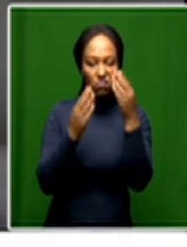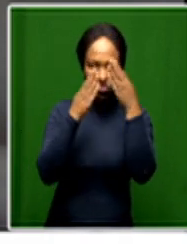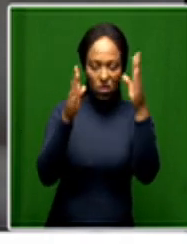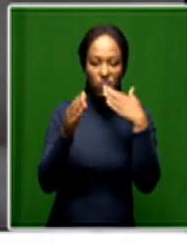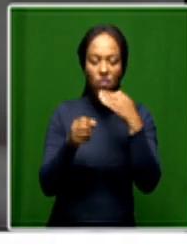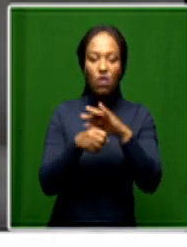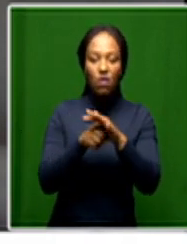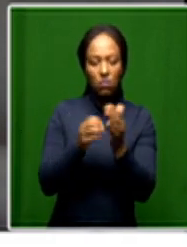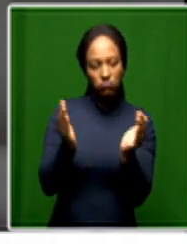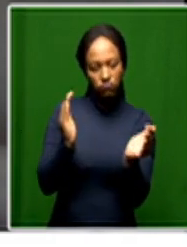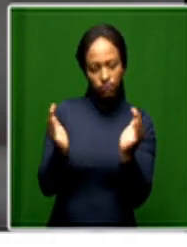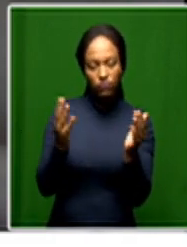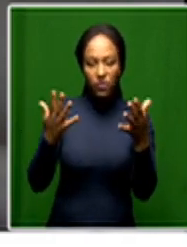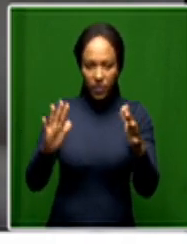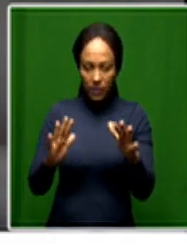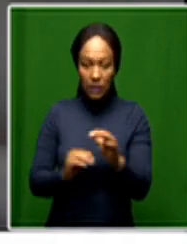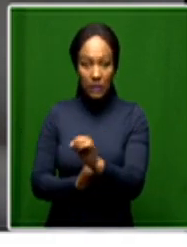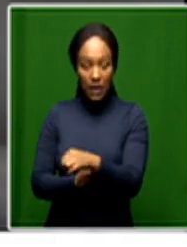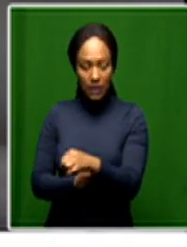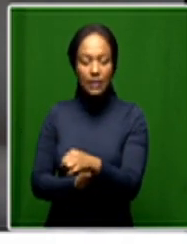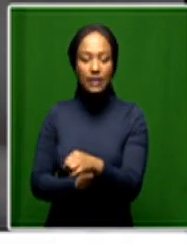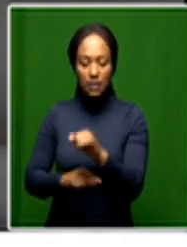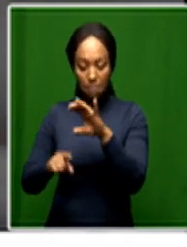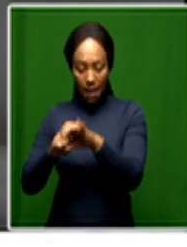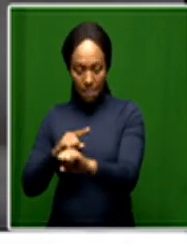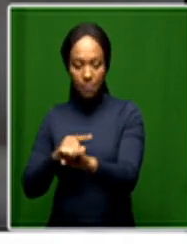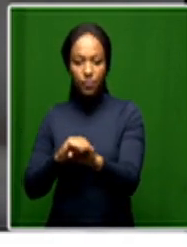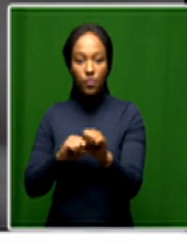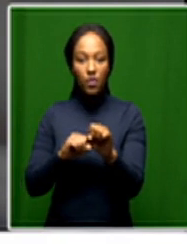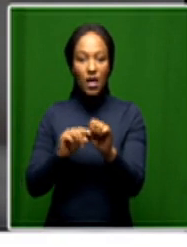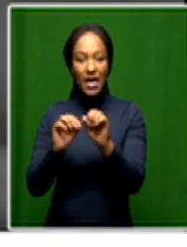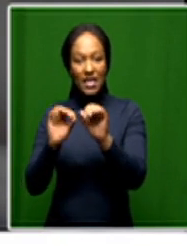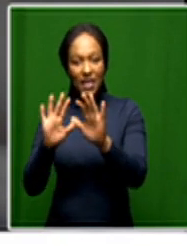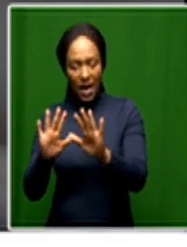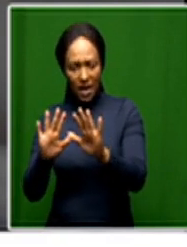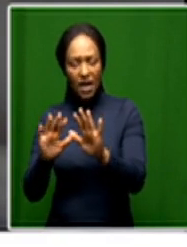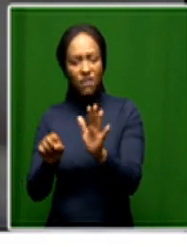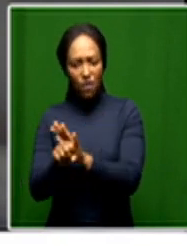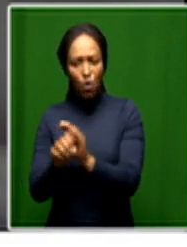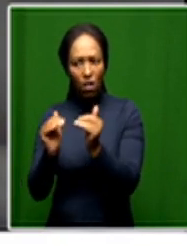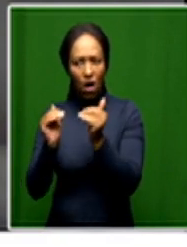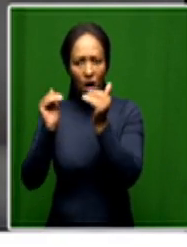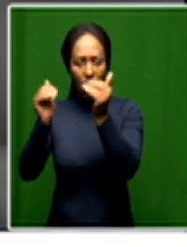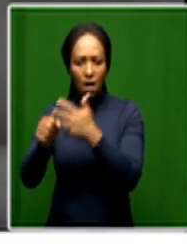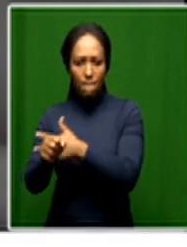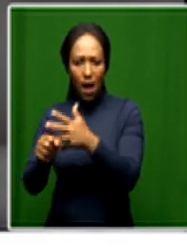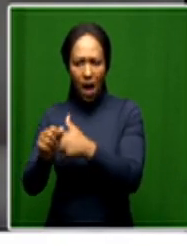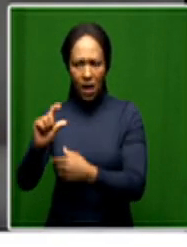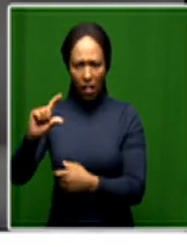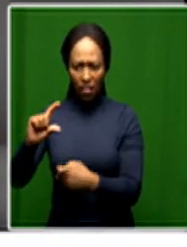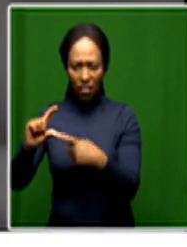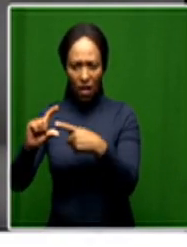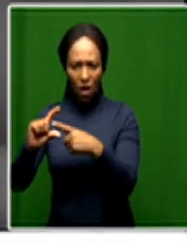made a weighted average. And yes, then we found that we had around tenfold higher prevalence